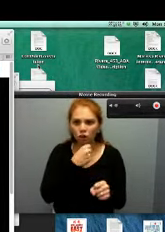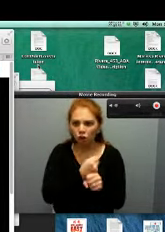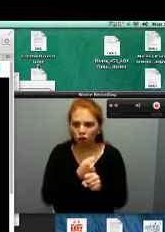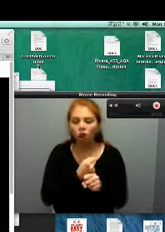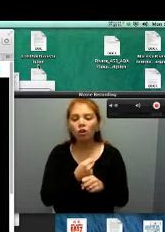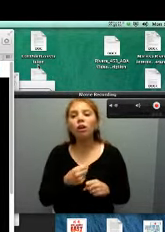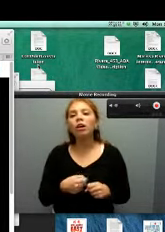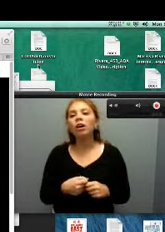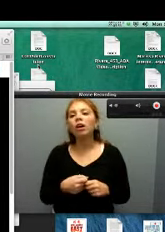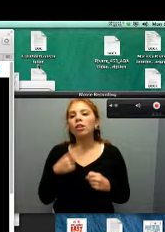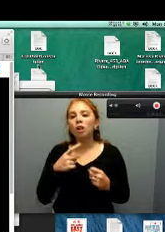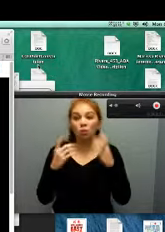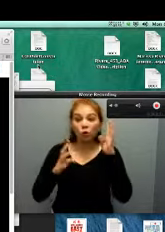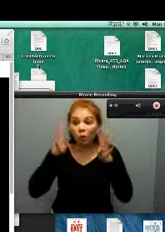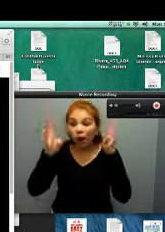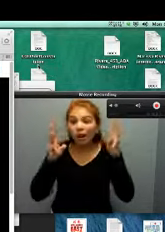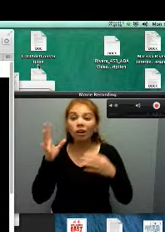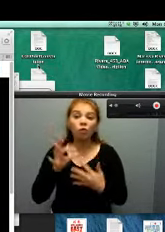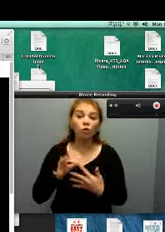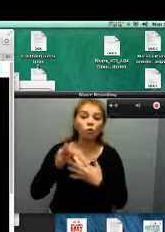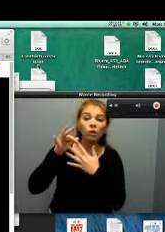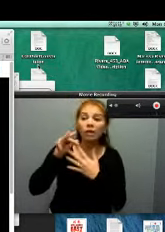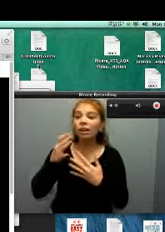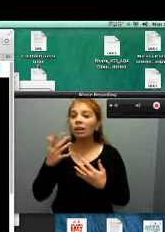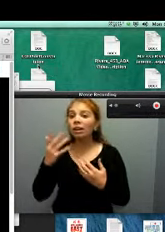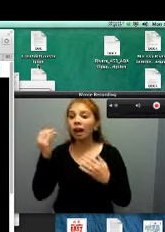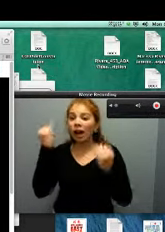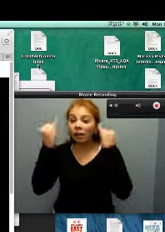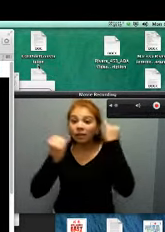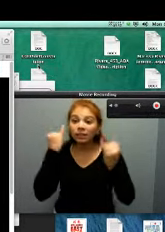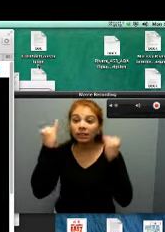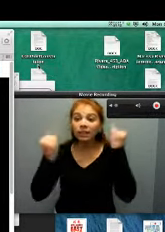They're going to be creative or unique ideas.